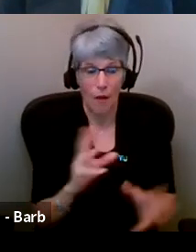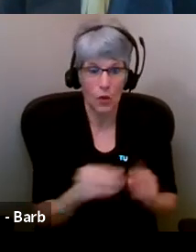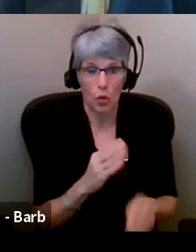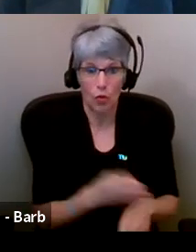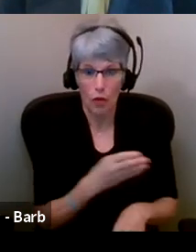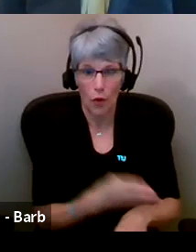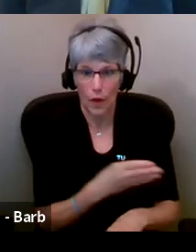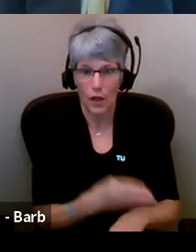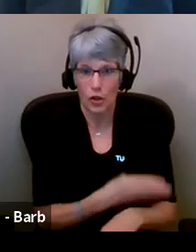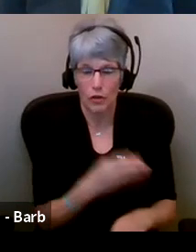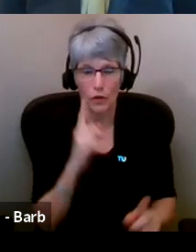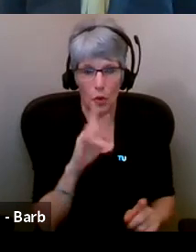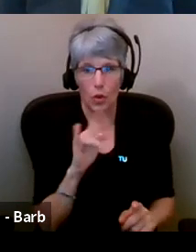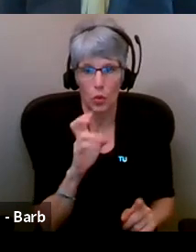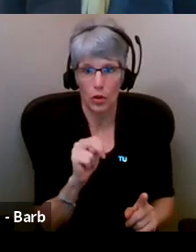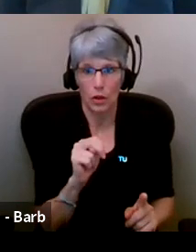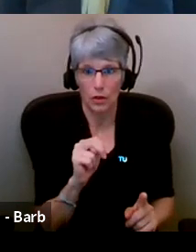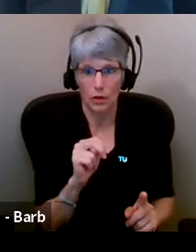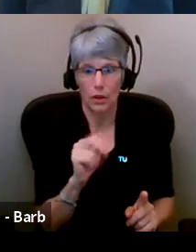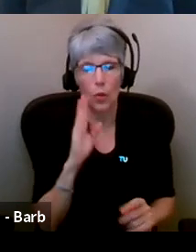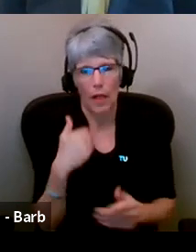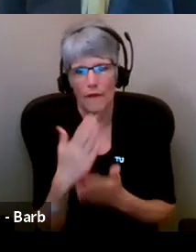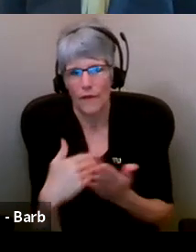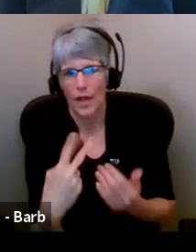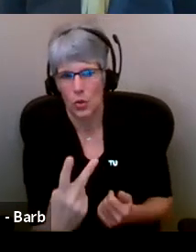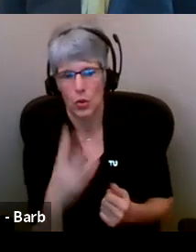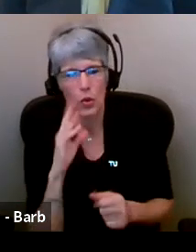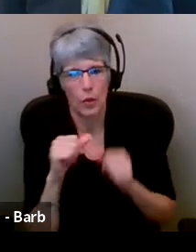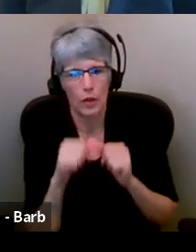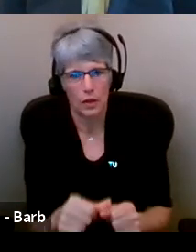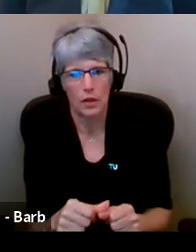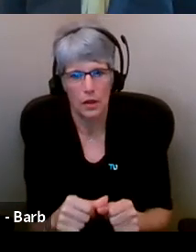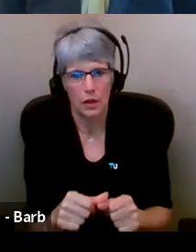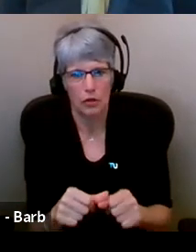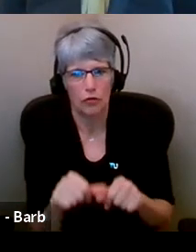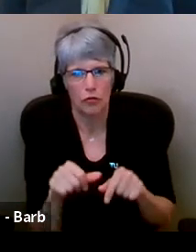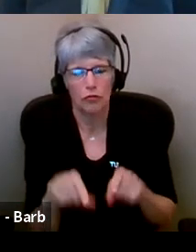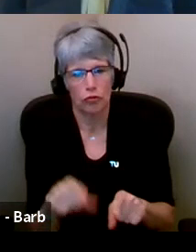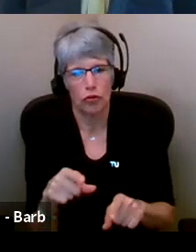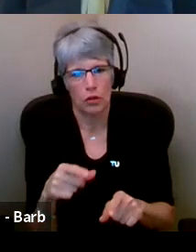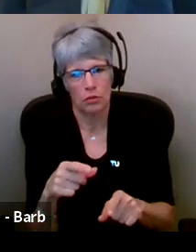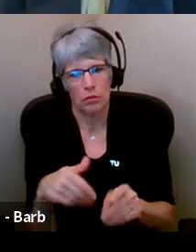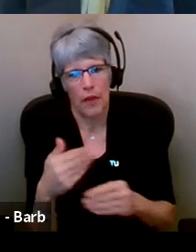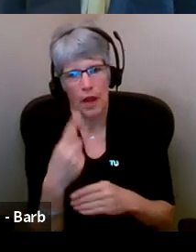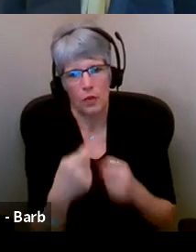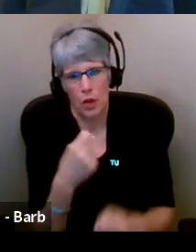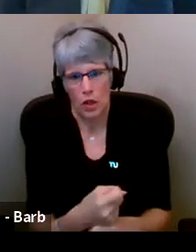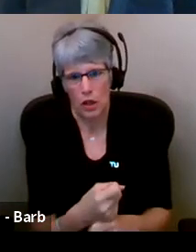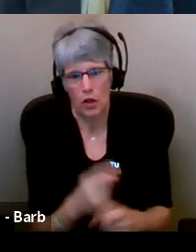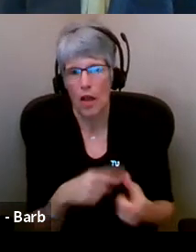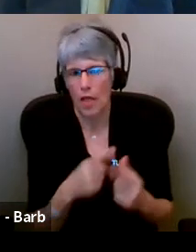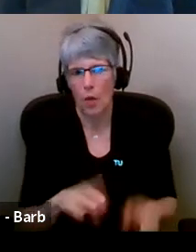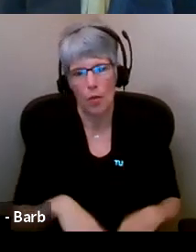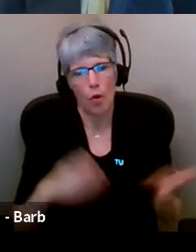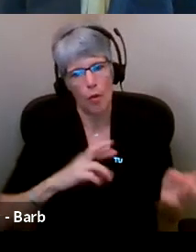addition on the union. There's a phase two that will continue throughout the following year and will be open and ready to go in